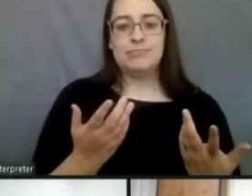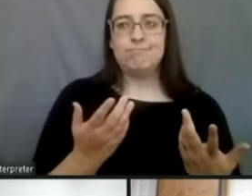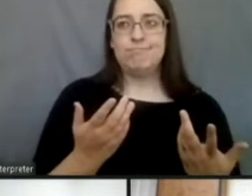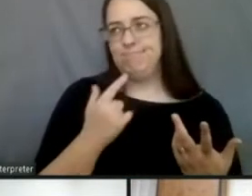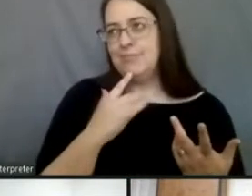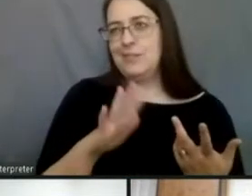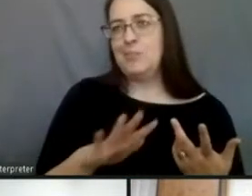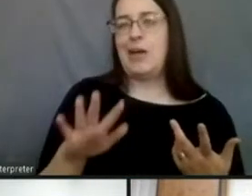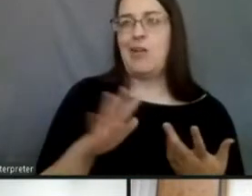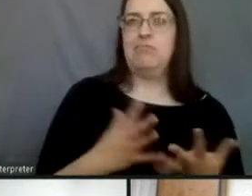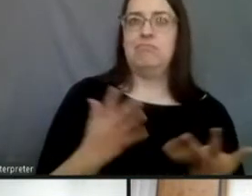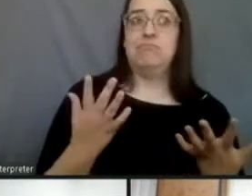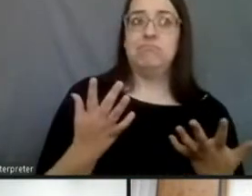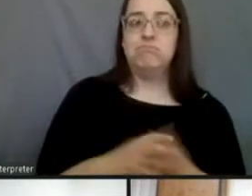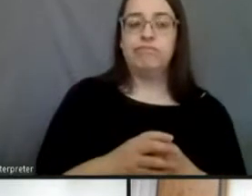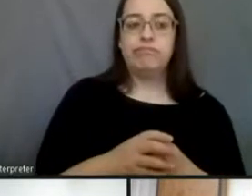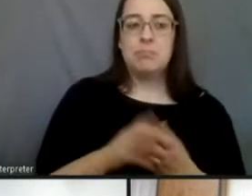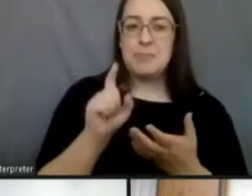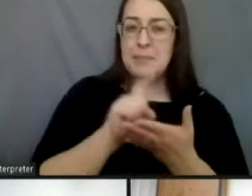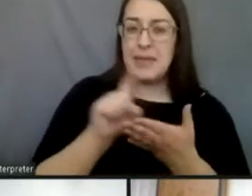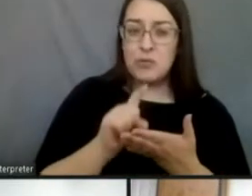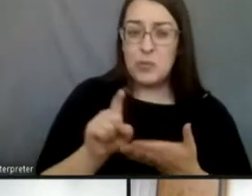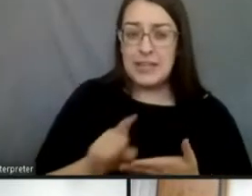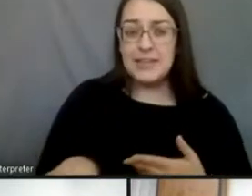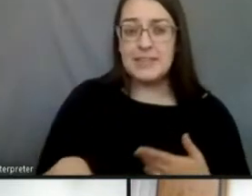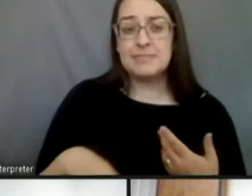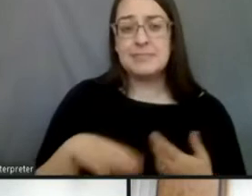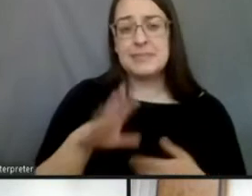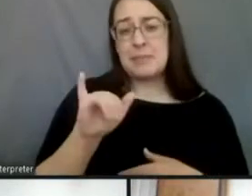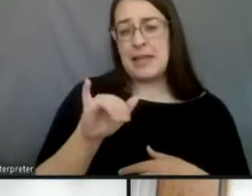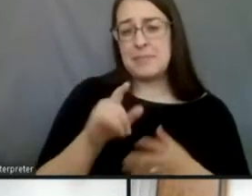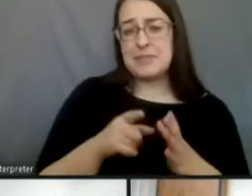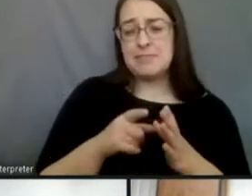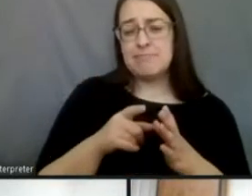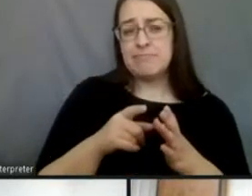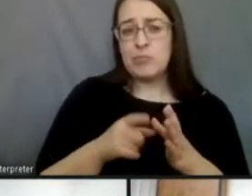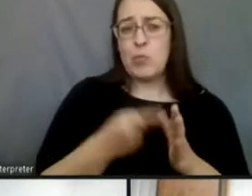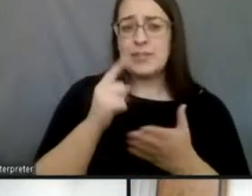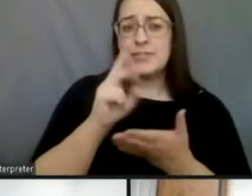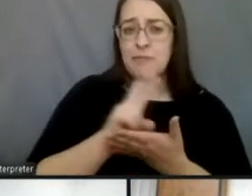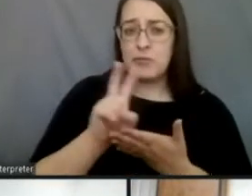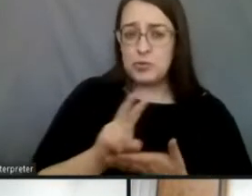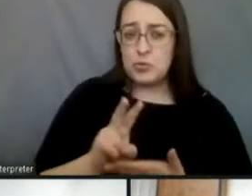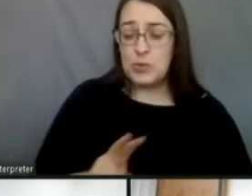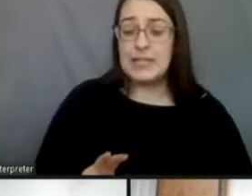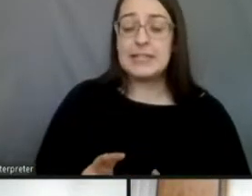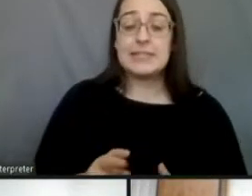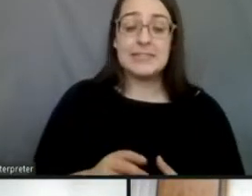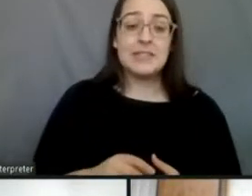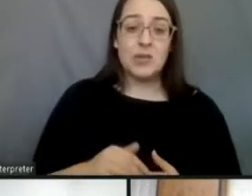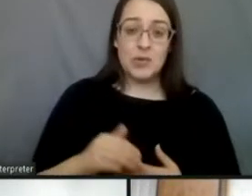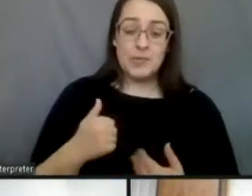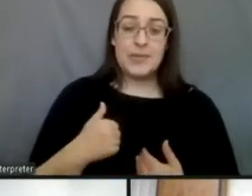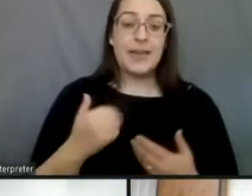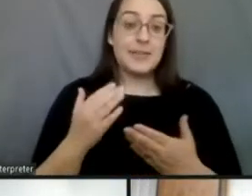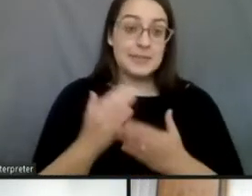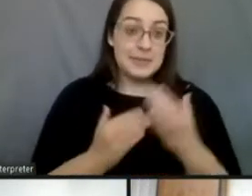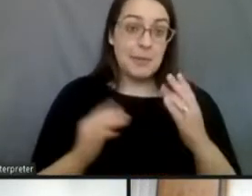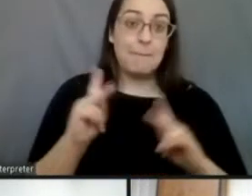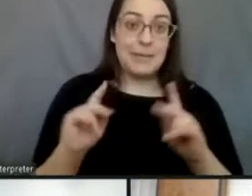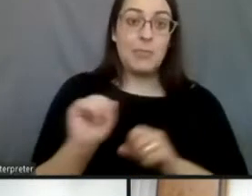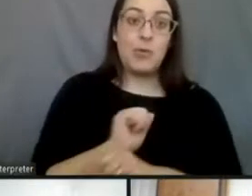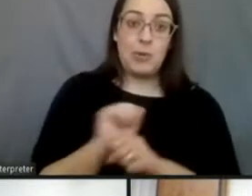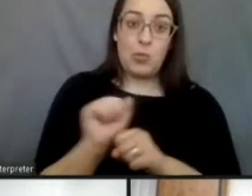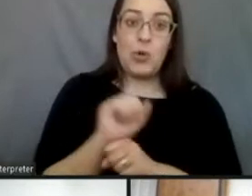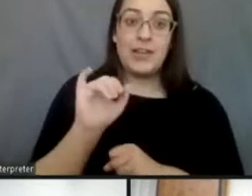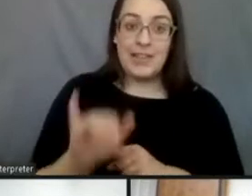would probably say, on a weekly or perhaps bi-weekly basis. We had those that had been working on those for a little